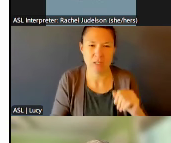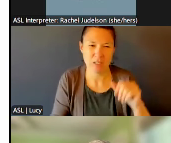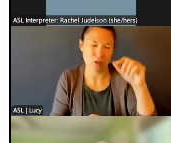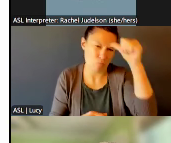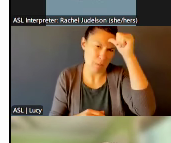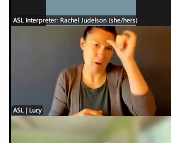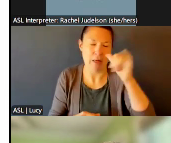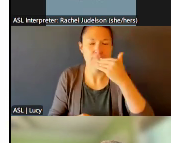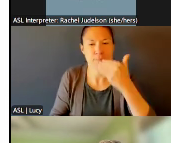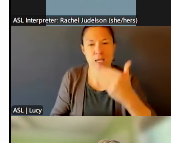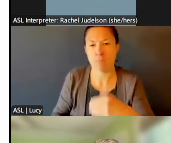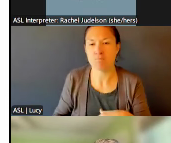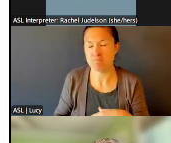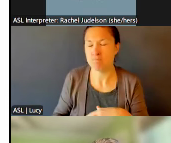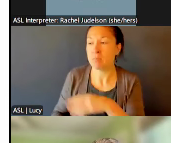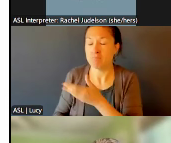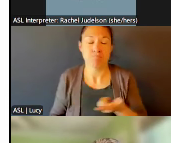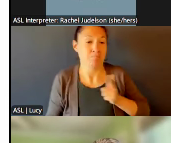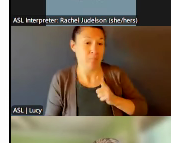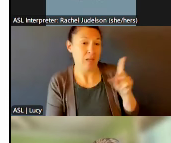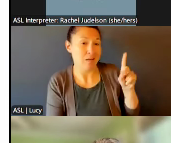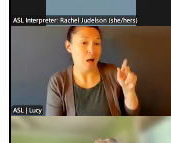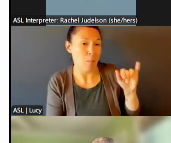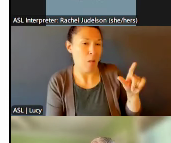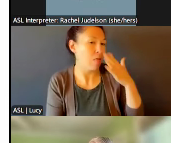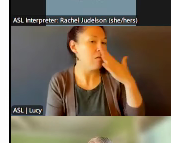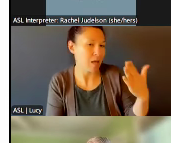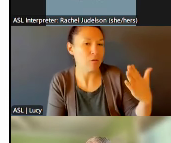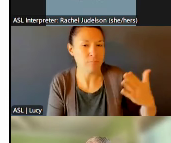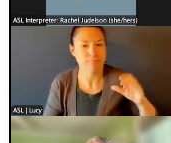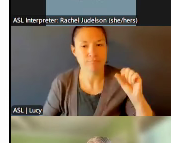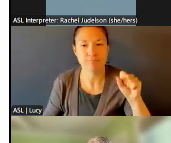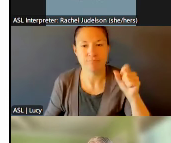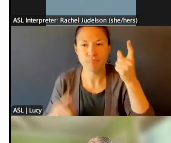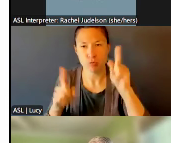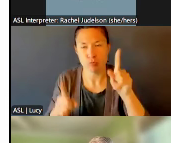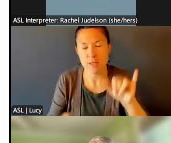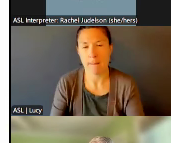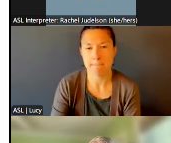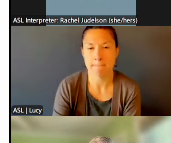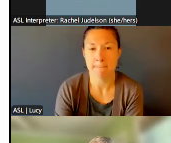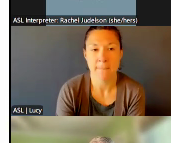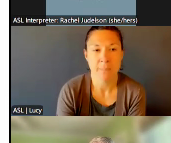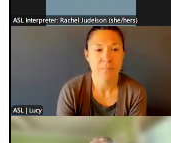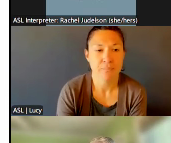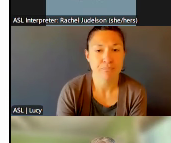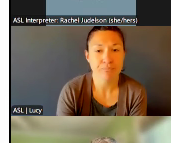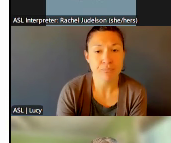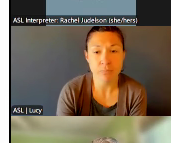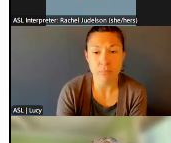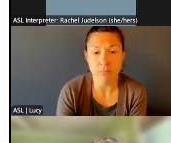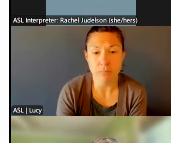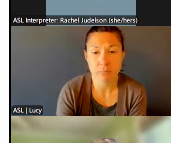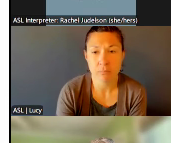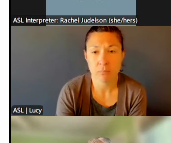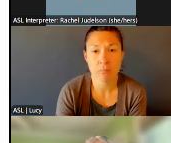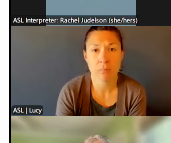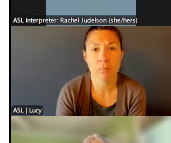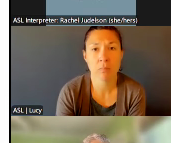Kamal. Thanks, David. Yeah, I completely agree with all of that. One last point on this is